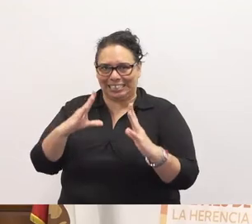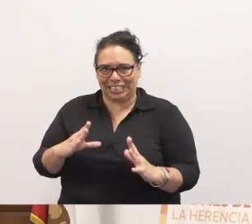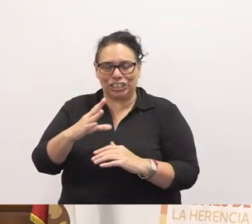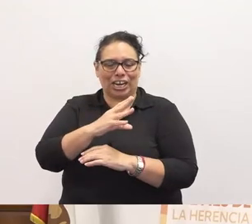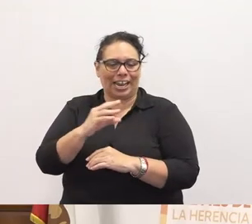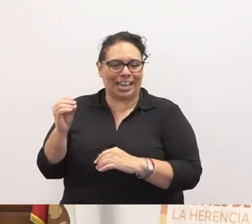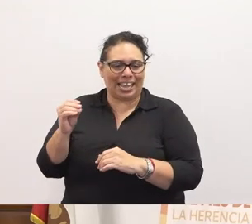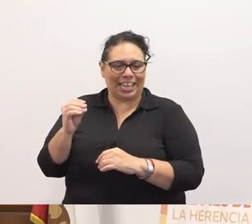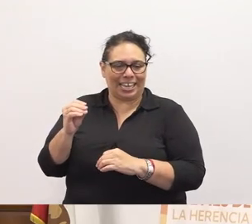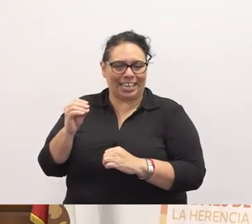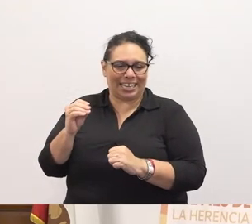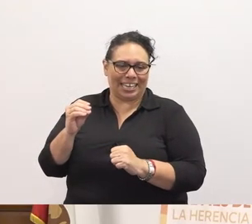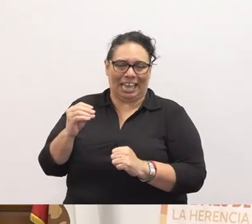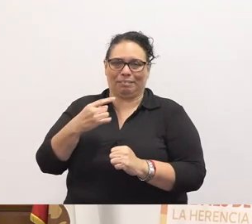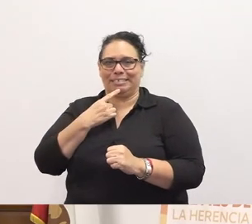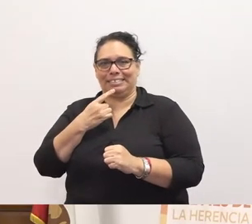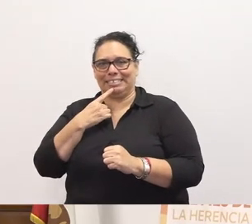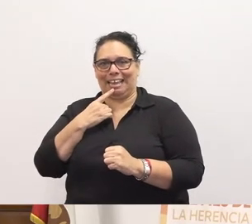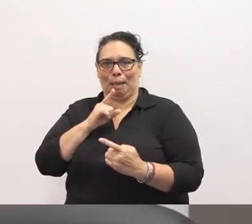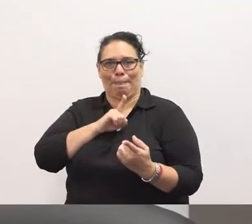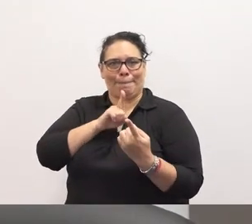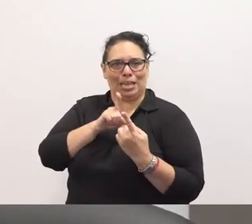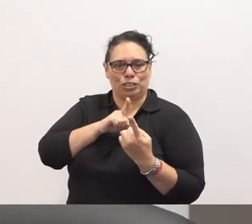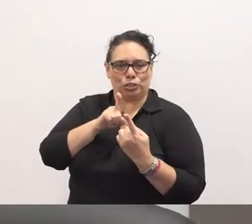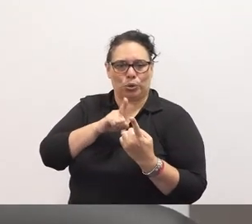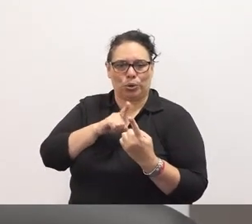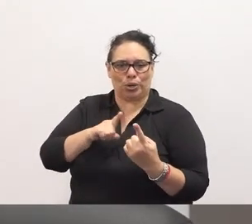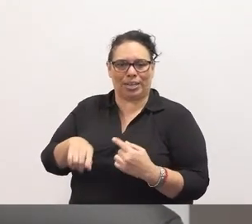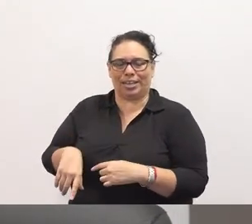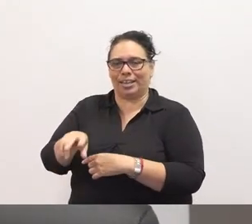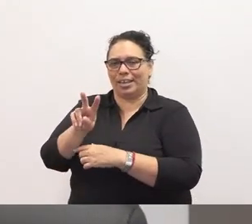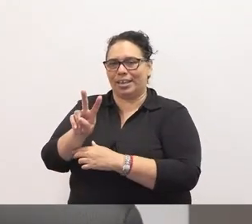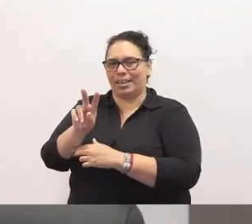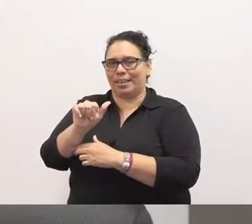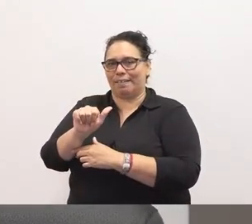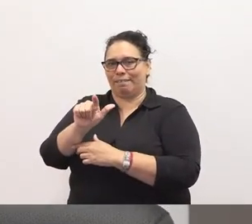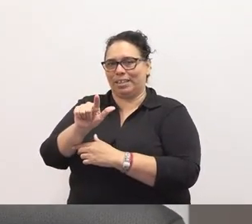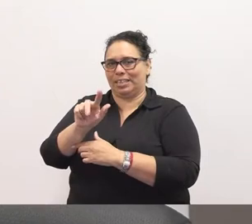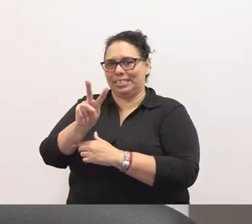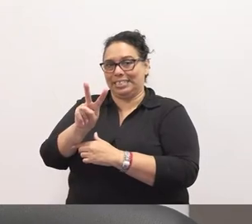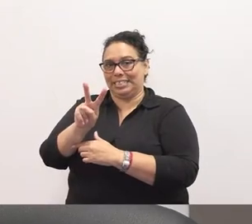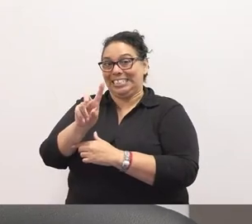and, as I like to say, mentor, Miss Valdivias.